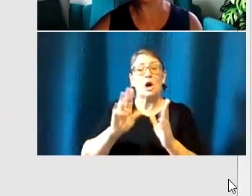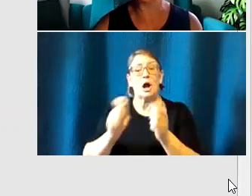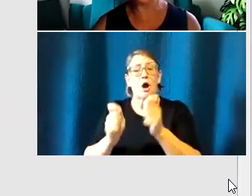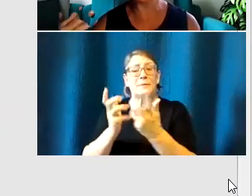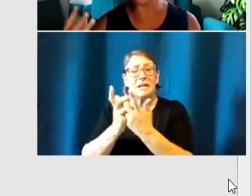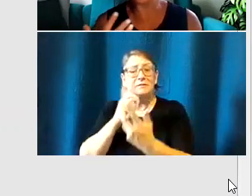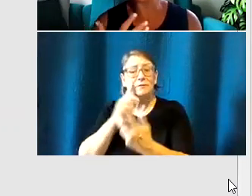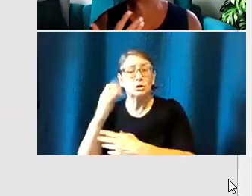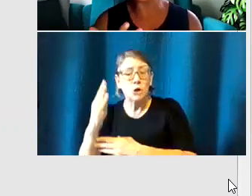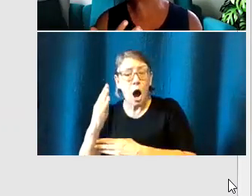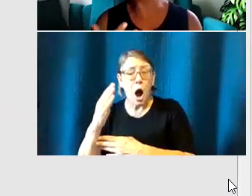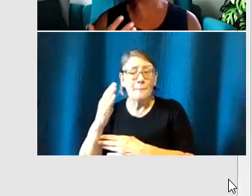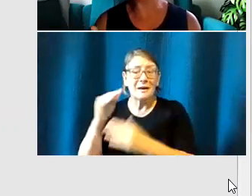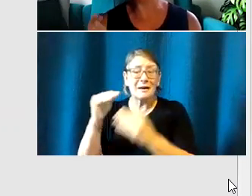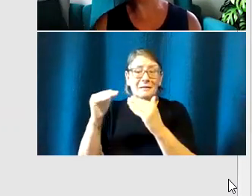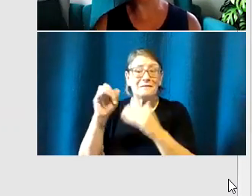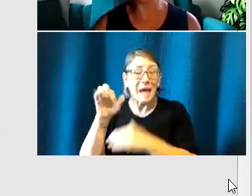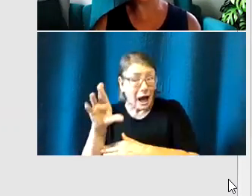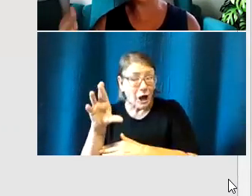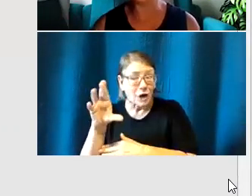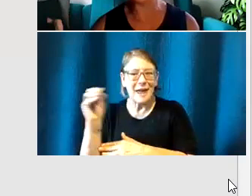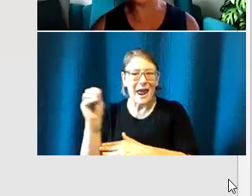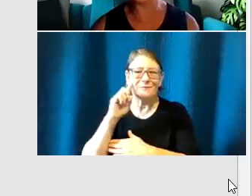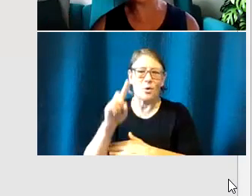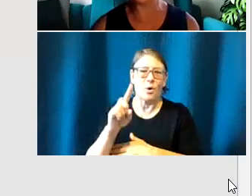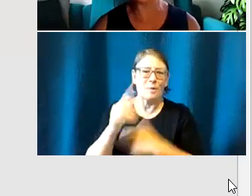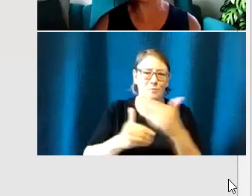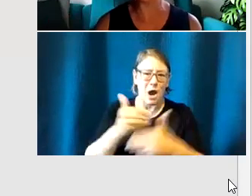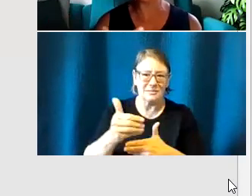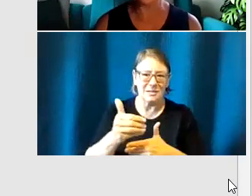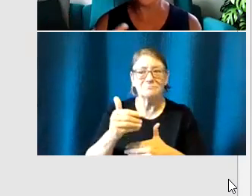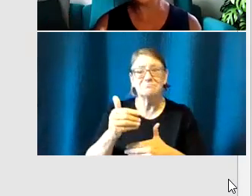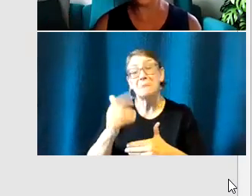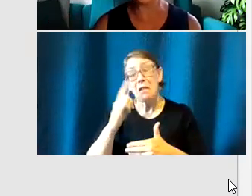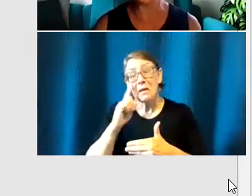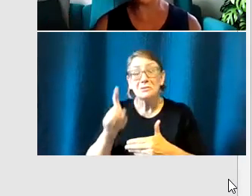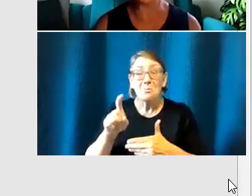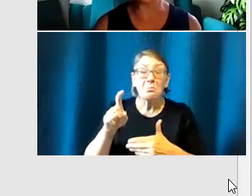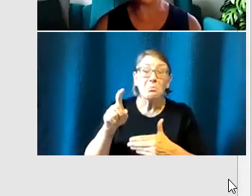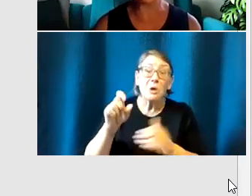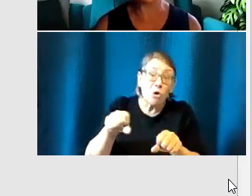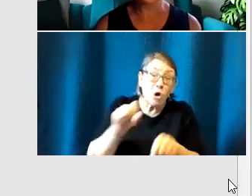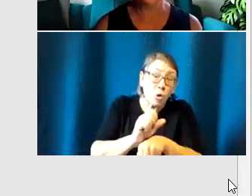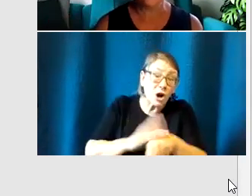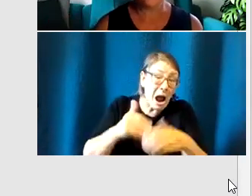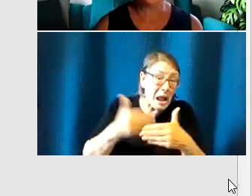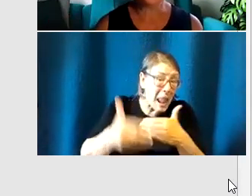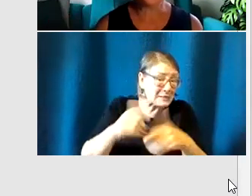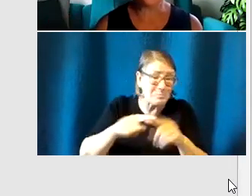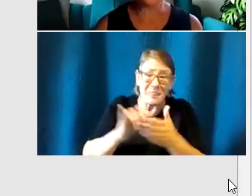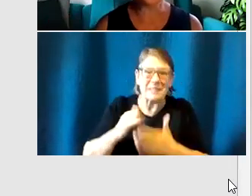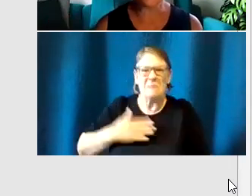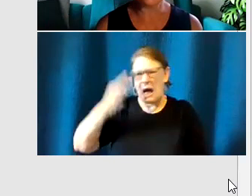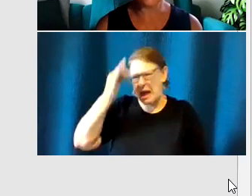process. That's something I was thinking could be something that we work on next, but again, that's just a thought and we can go from there.